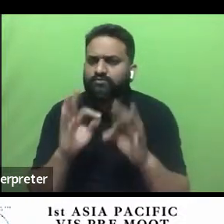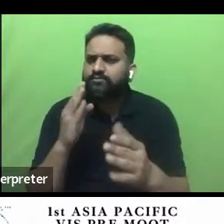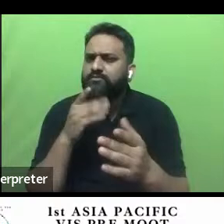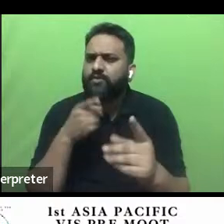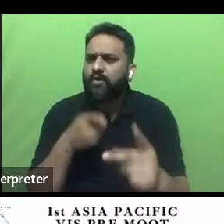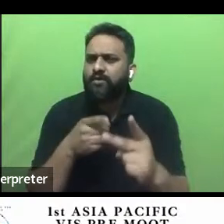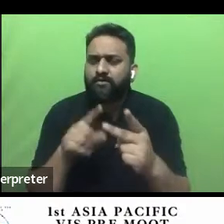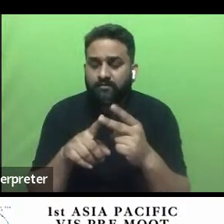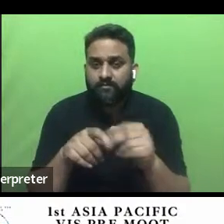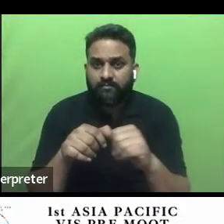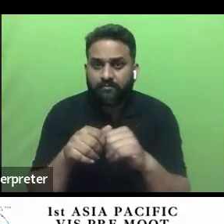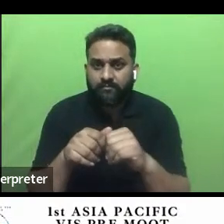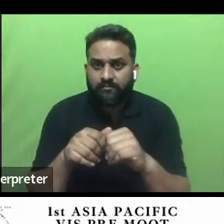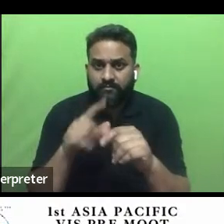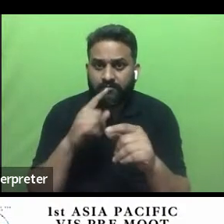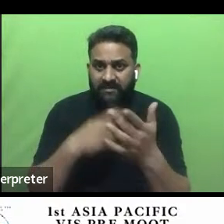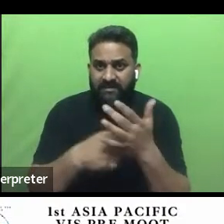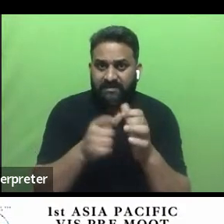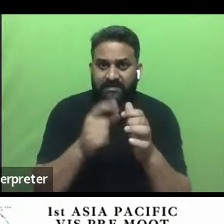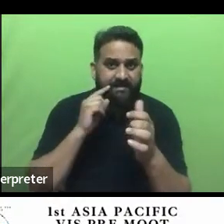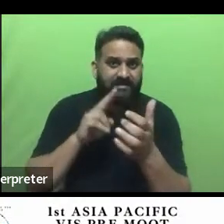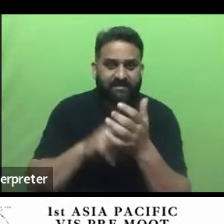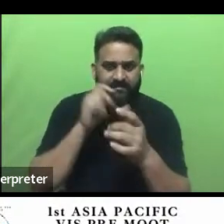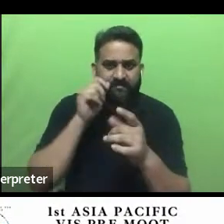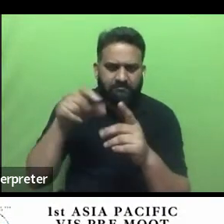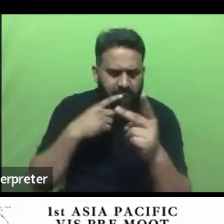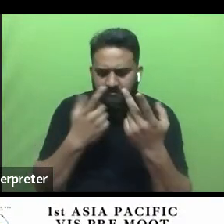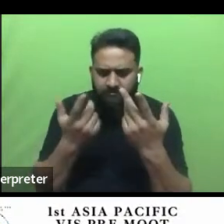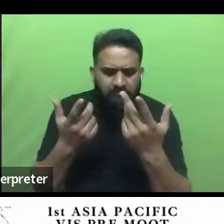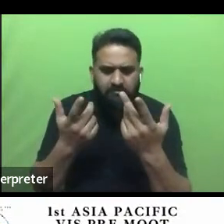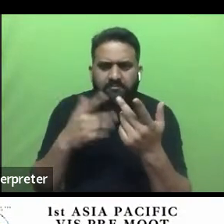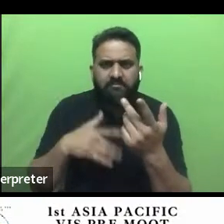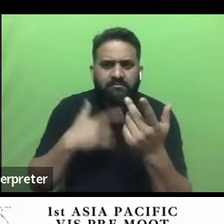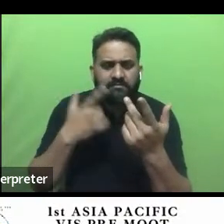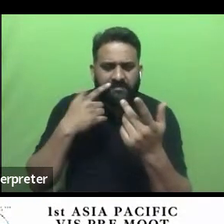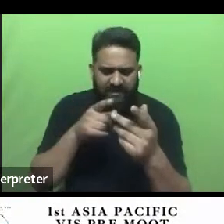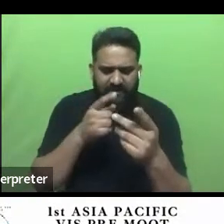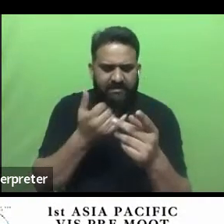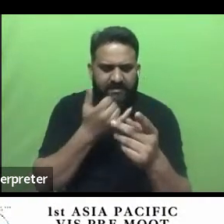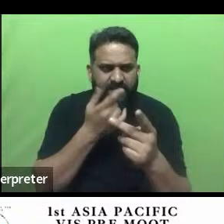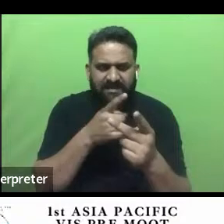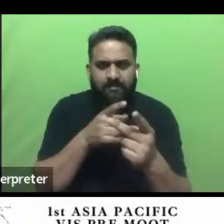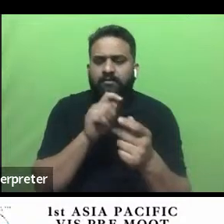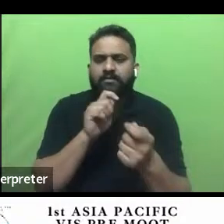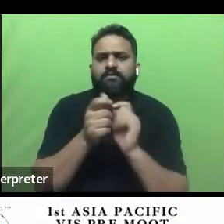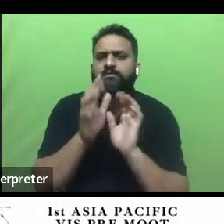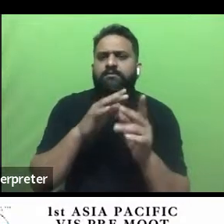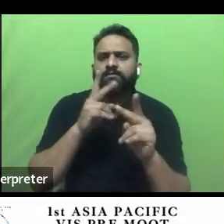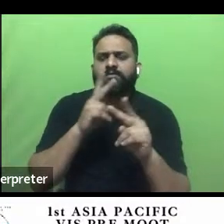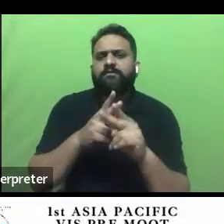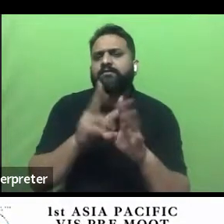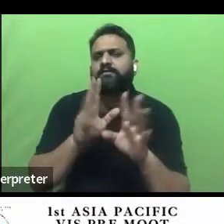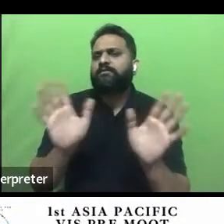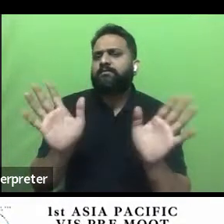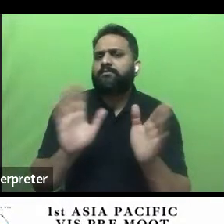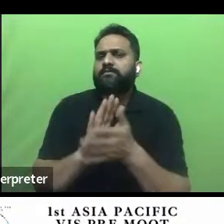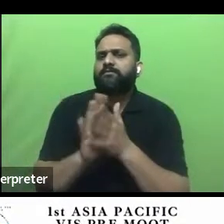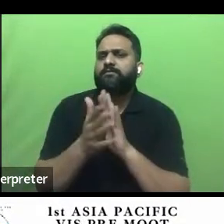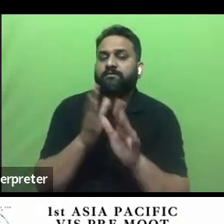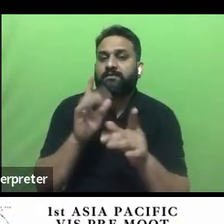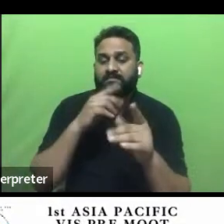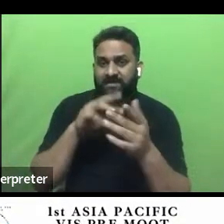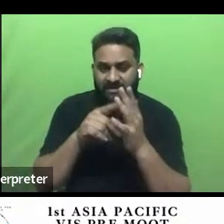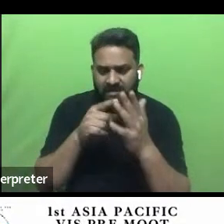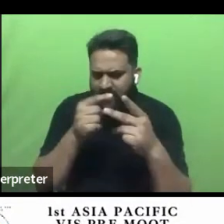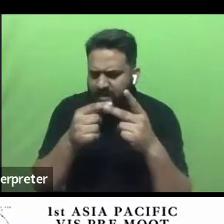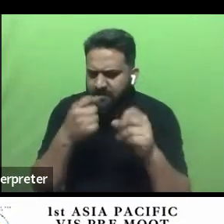Rain replied to Ms. Fauconnier, he did not bother correcting her and only corrected her with respect to non-applicability of